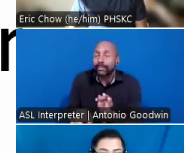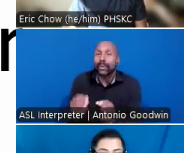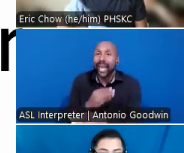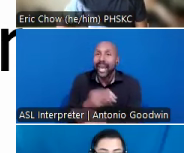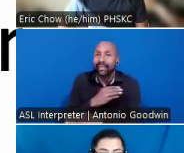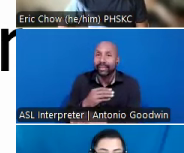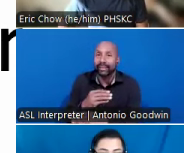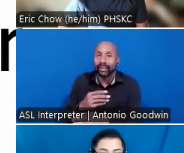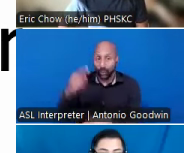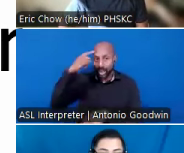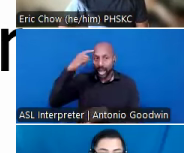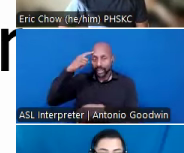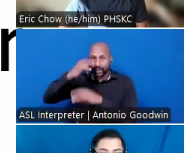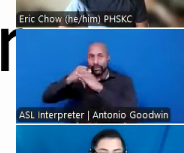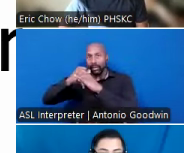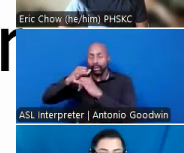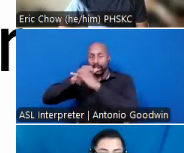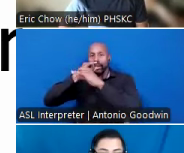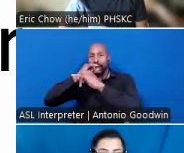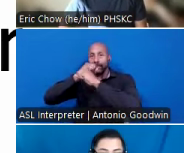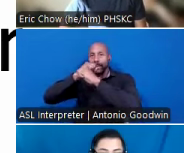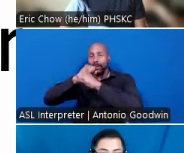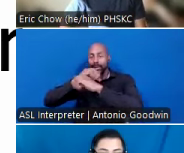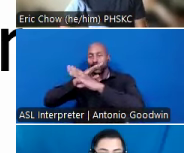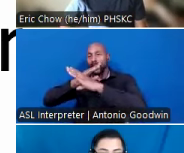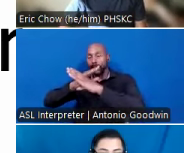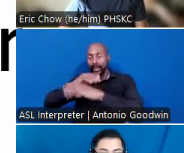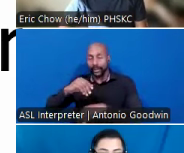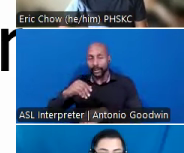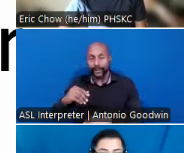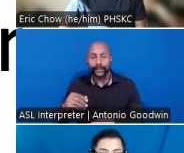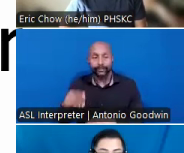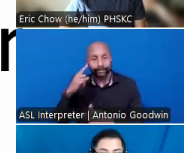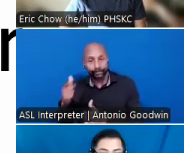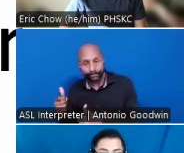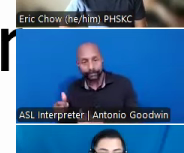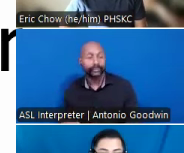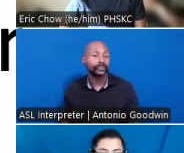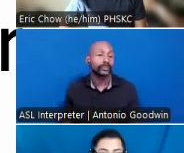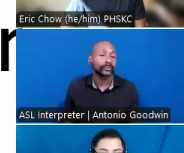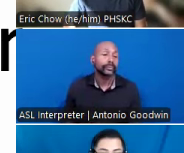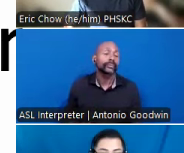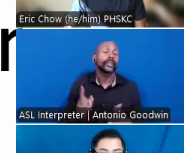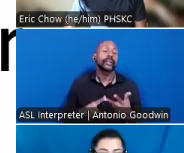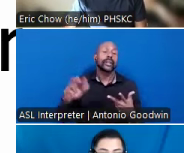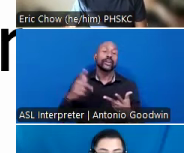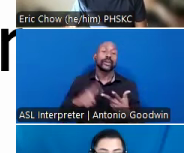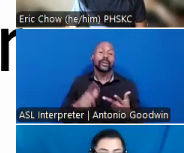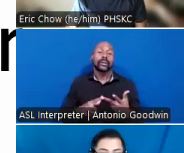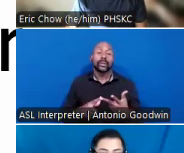Long COVID can affect people of all ages, even if the person had asymptomatic or mild